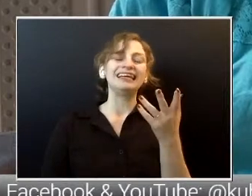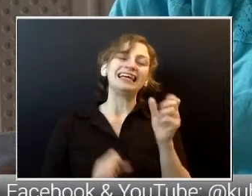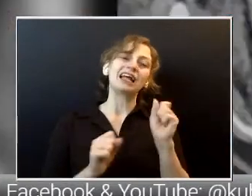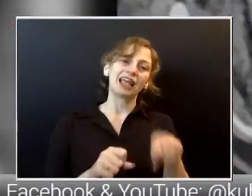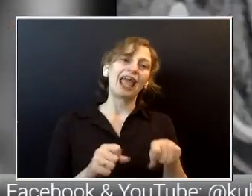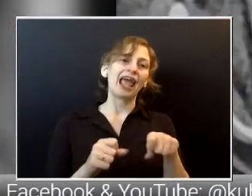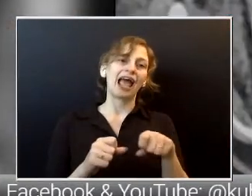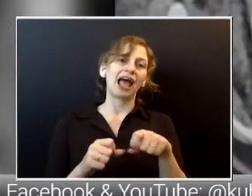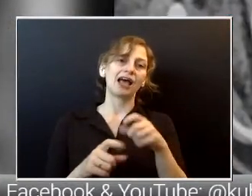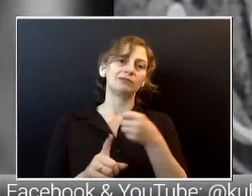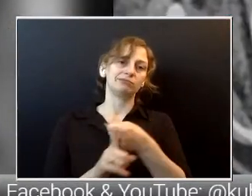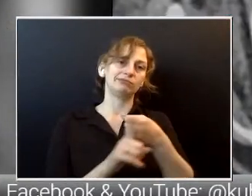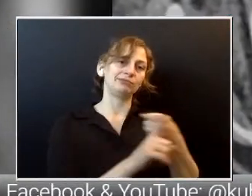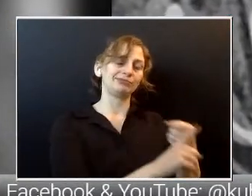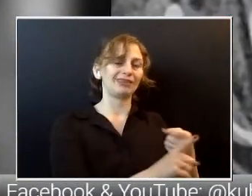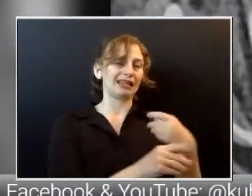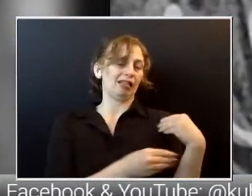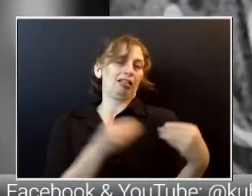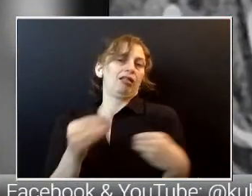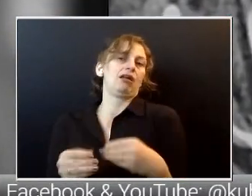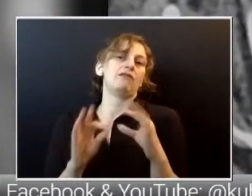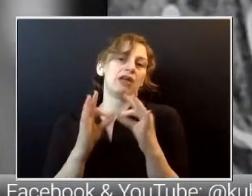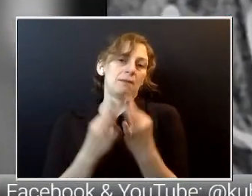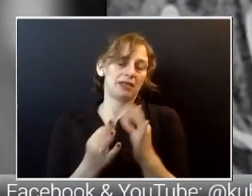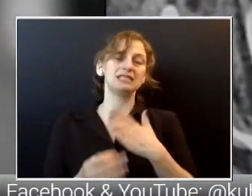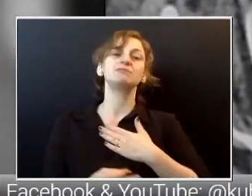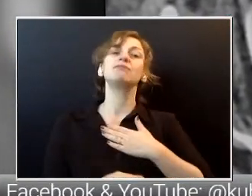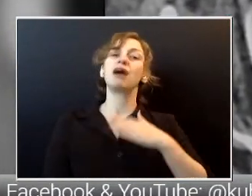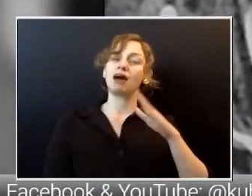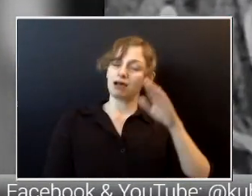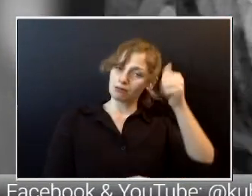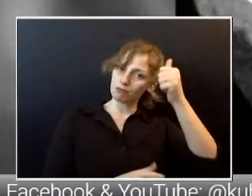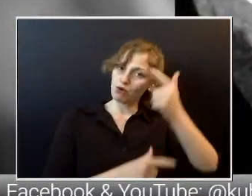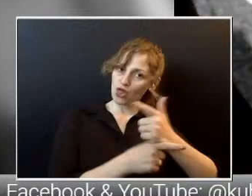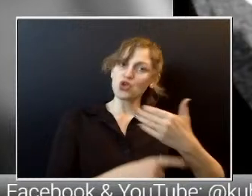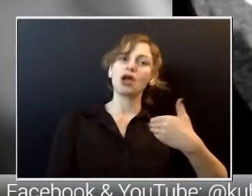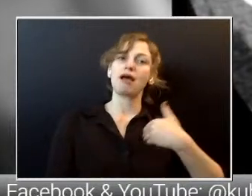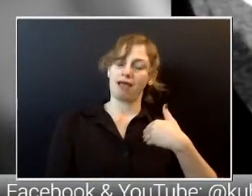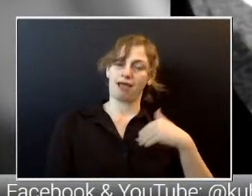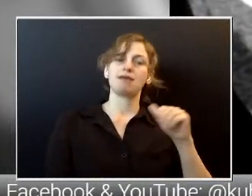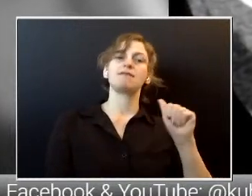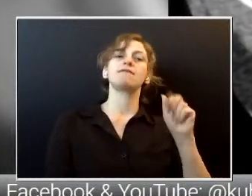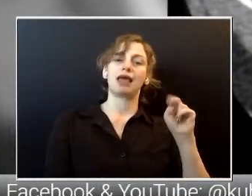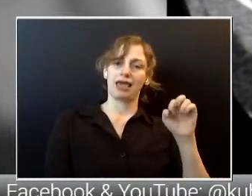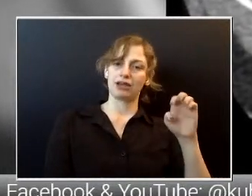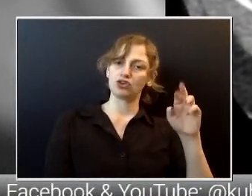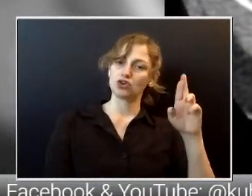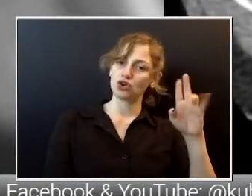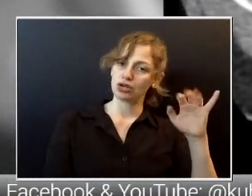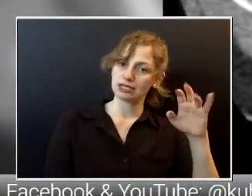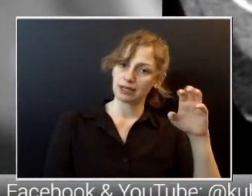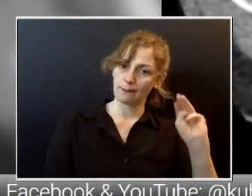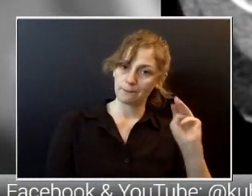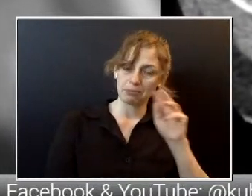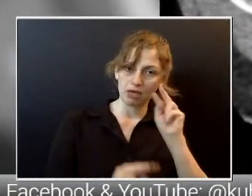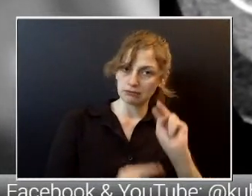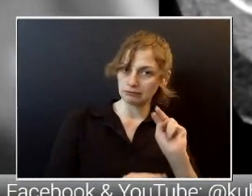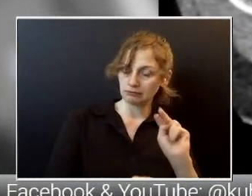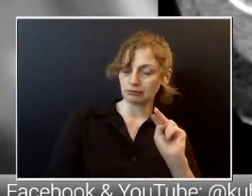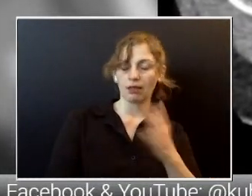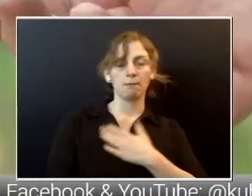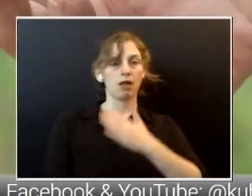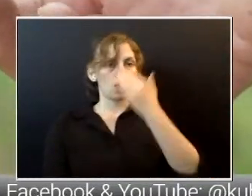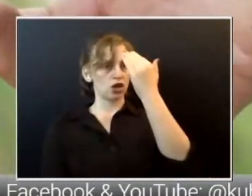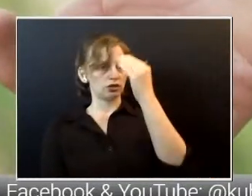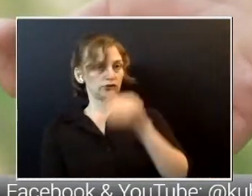they're watching. My surgeon, Dr. Kramer, he thought that I had an aneurysm that burst, and that's why I had a total dissection. My other siblings have